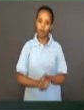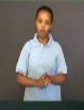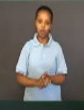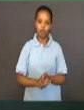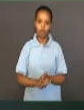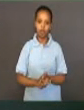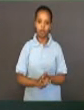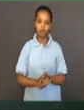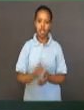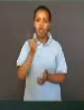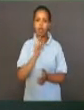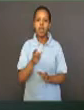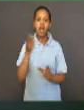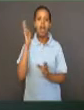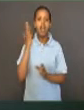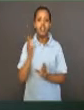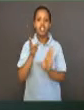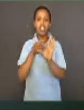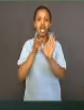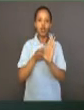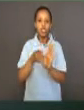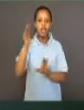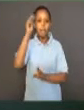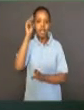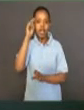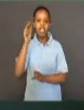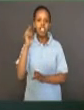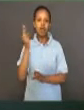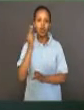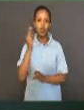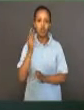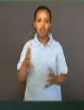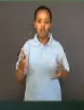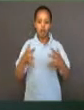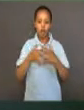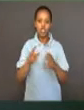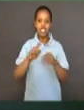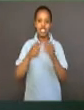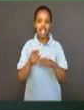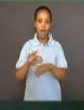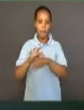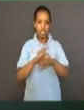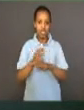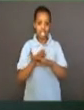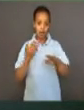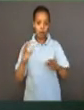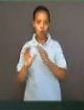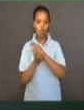What gases did Stanley Miller use when he simulated Earth's early